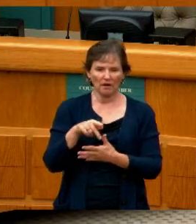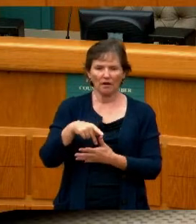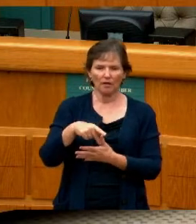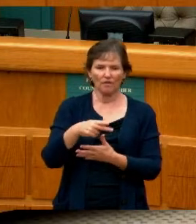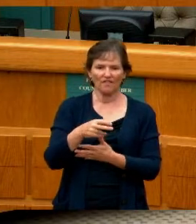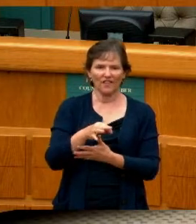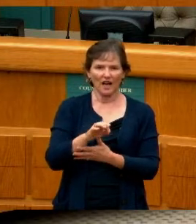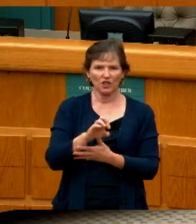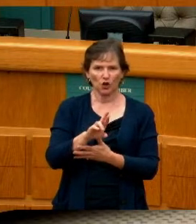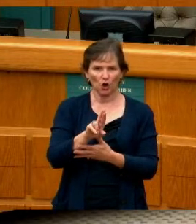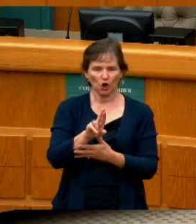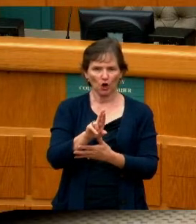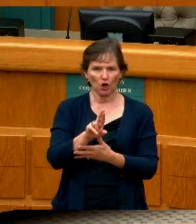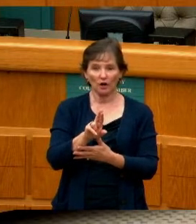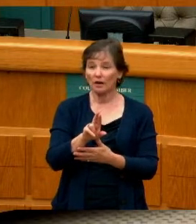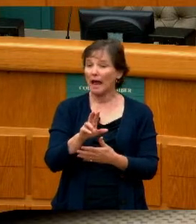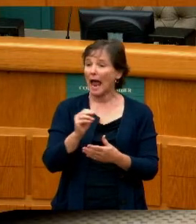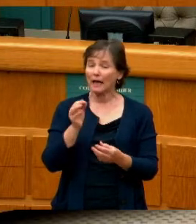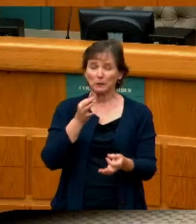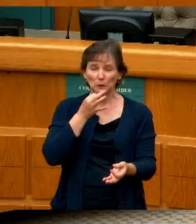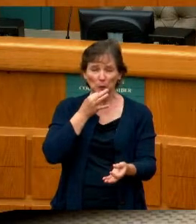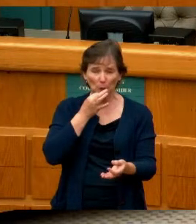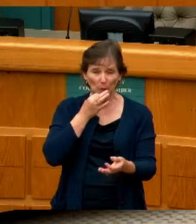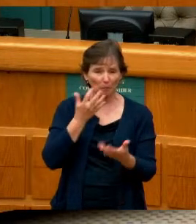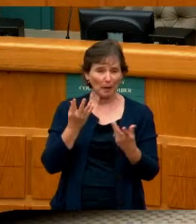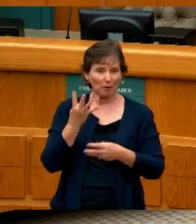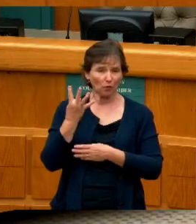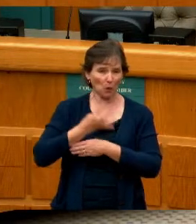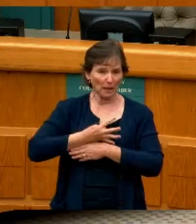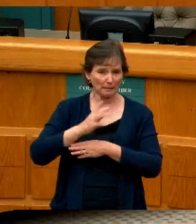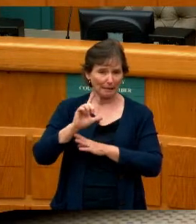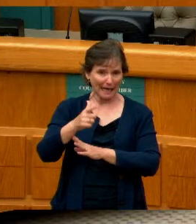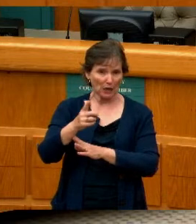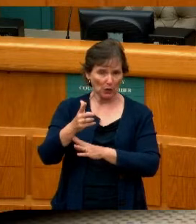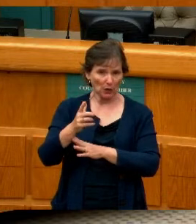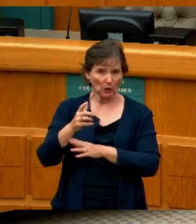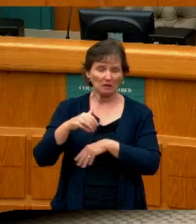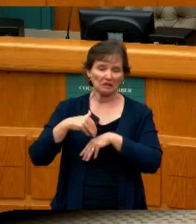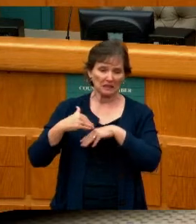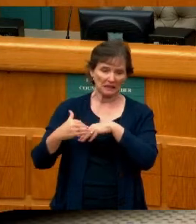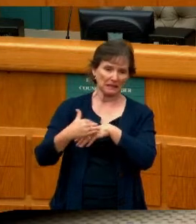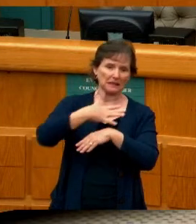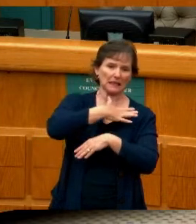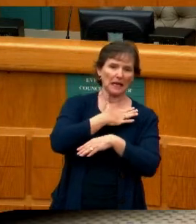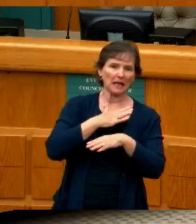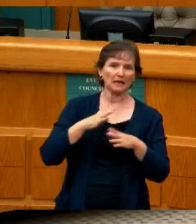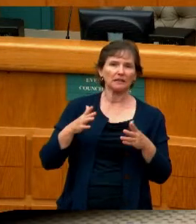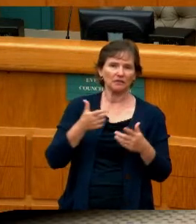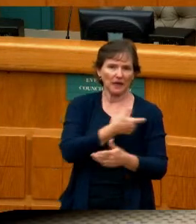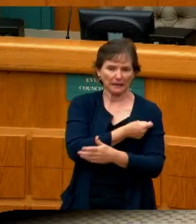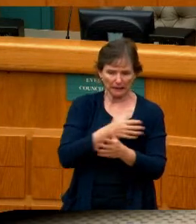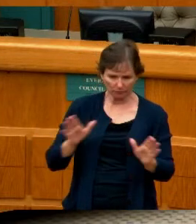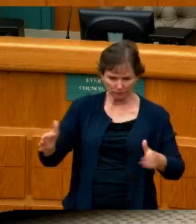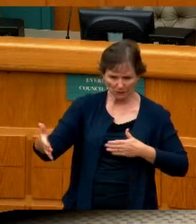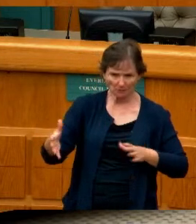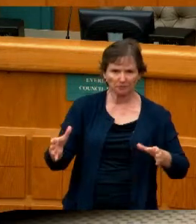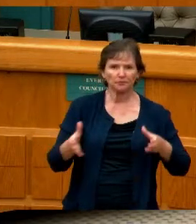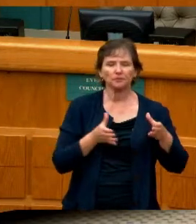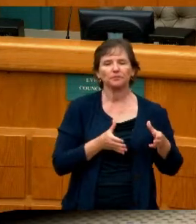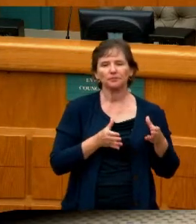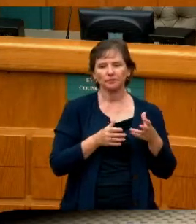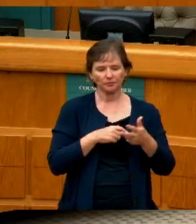at that time. Quickly after, within 4 or 5 days, they will start sending us vaccine so we can